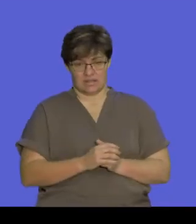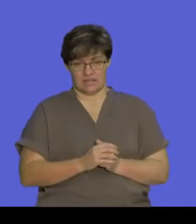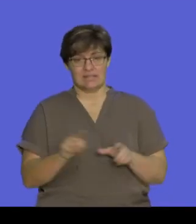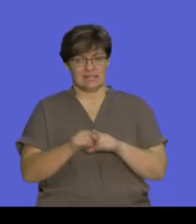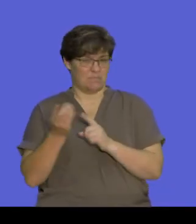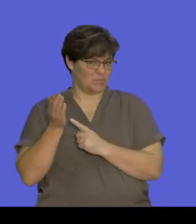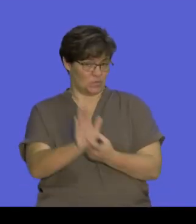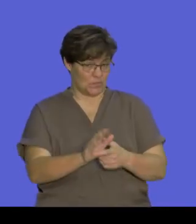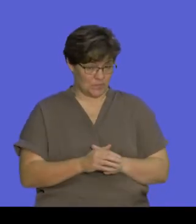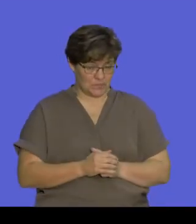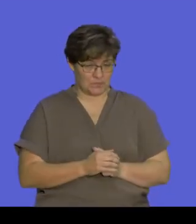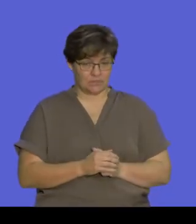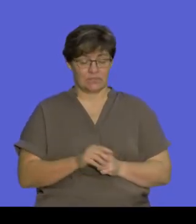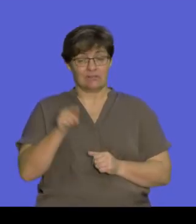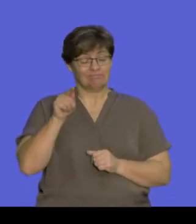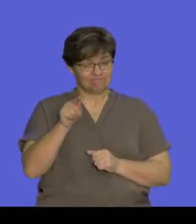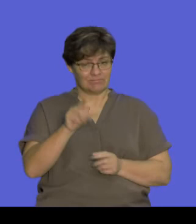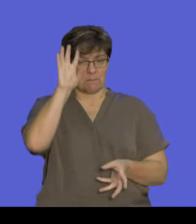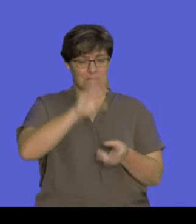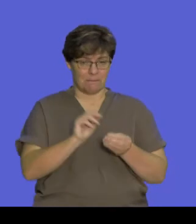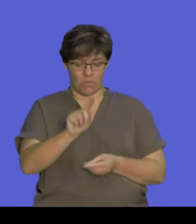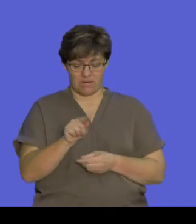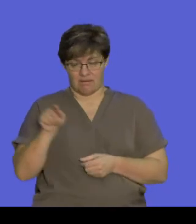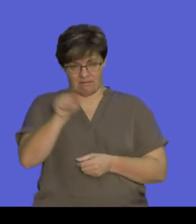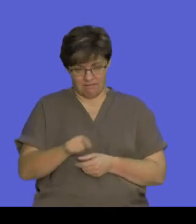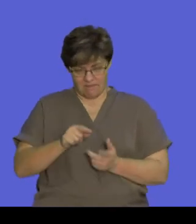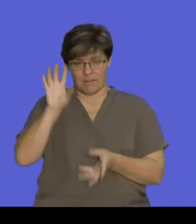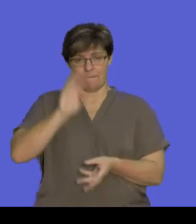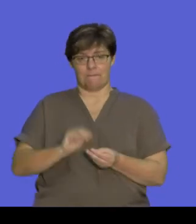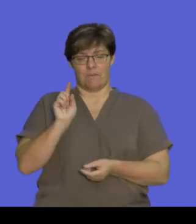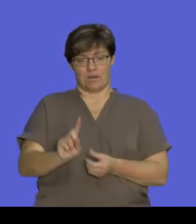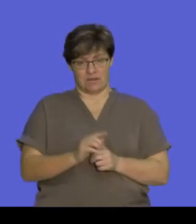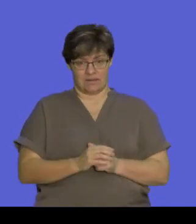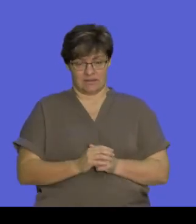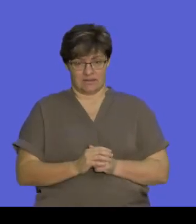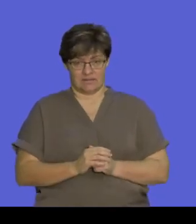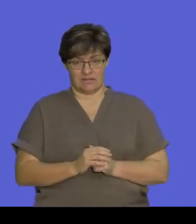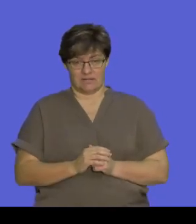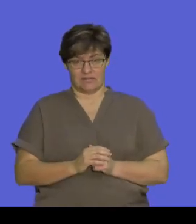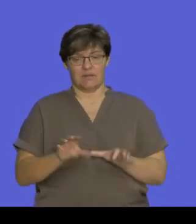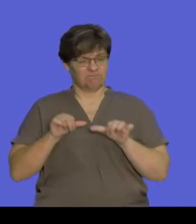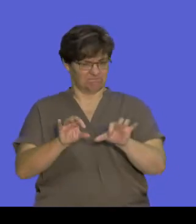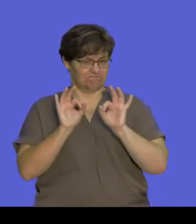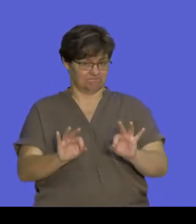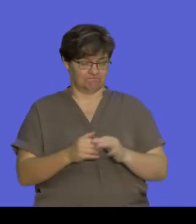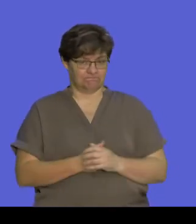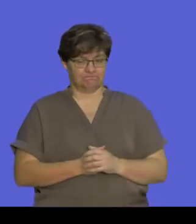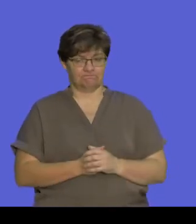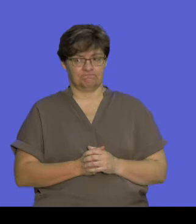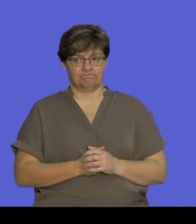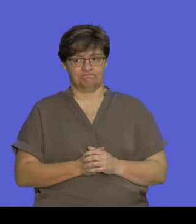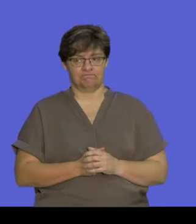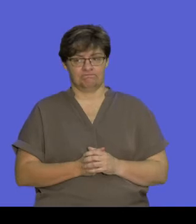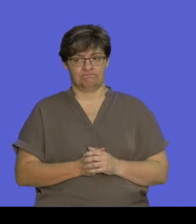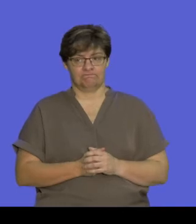here. These ones add up to 1, these ones add up to 1, and so we're on track. This